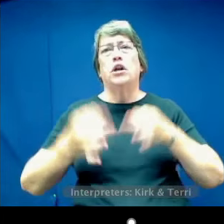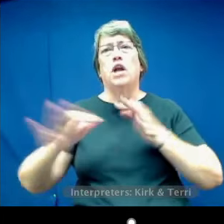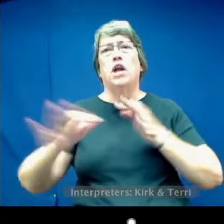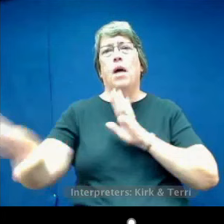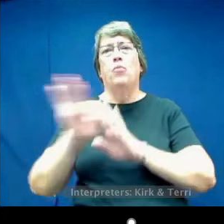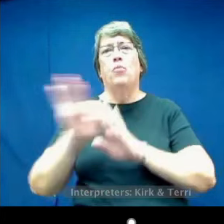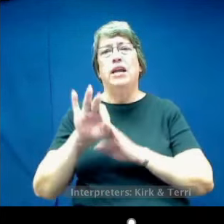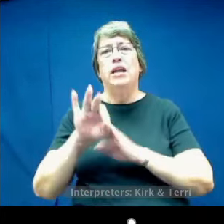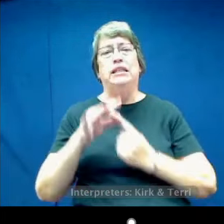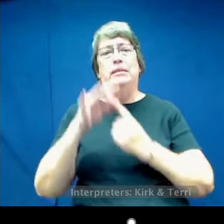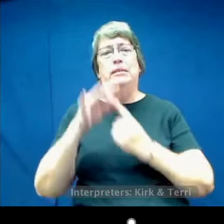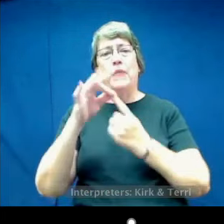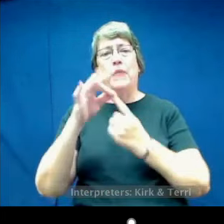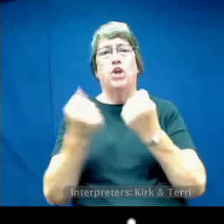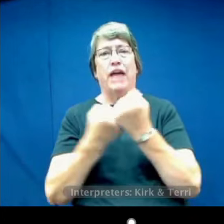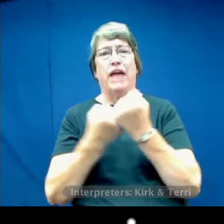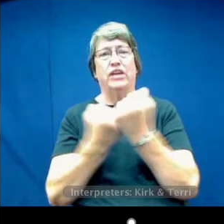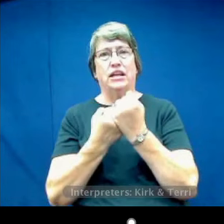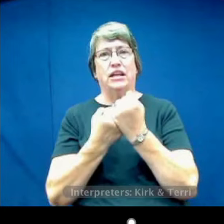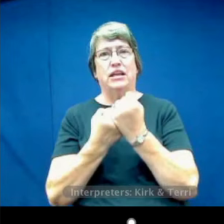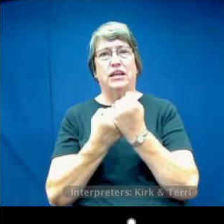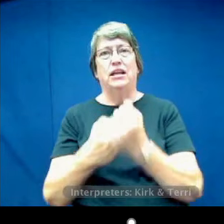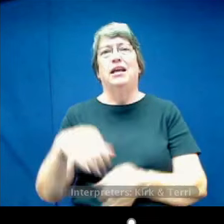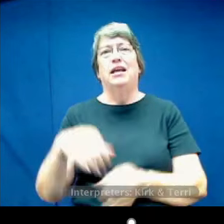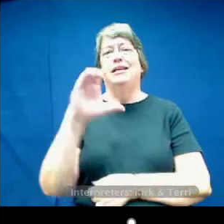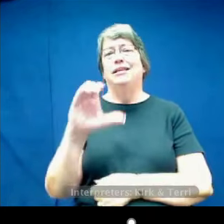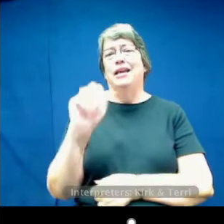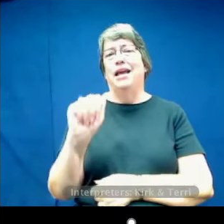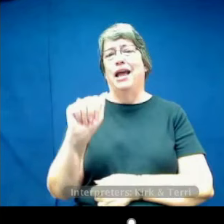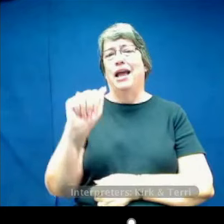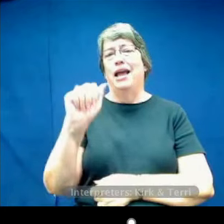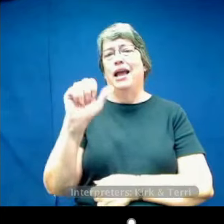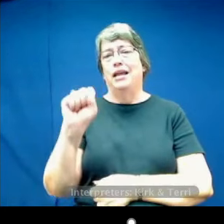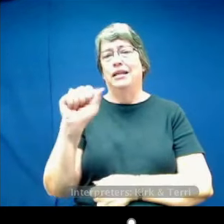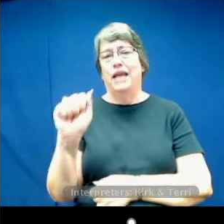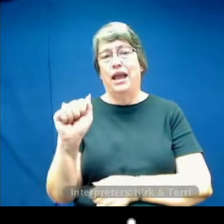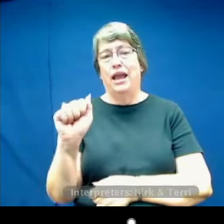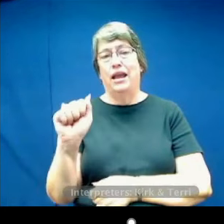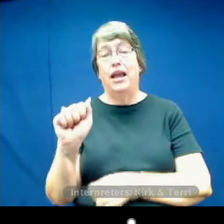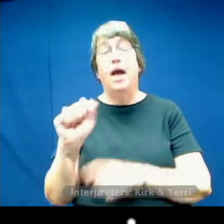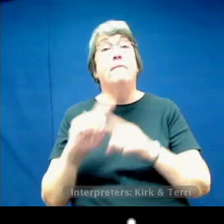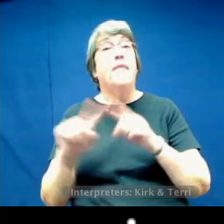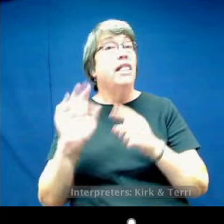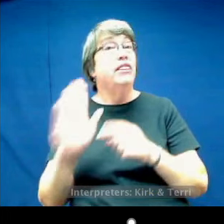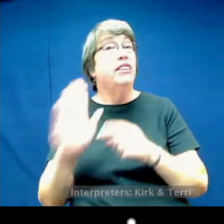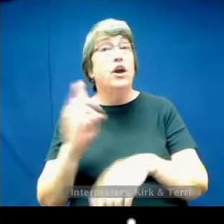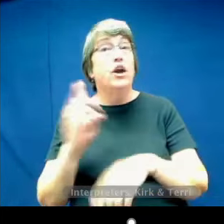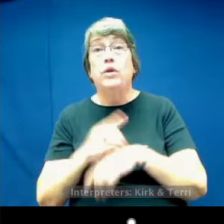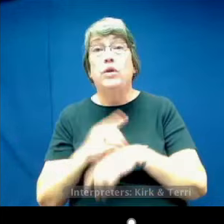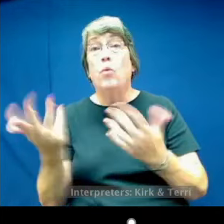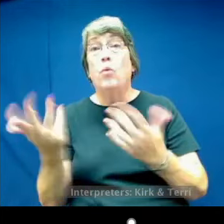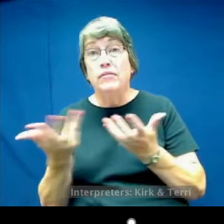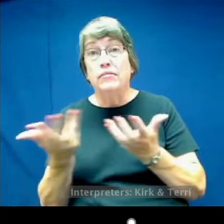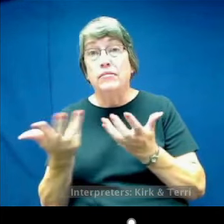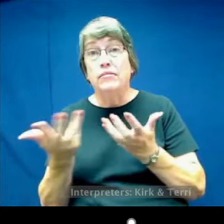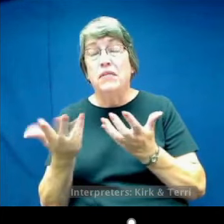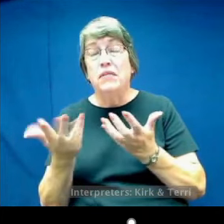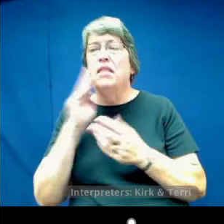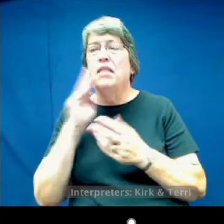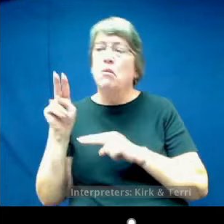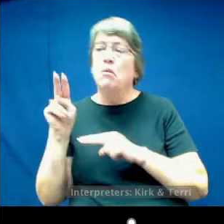state. But when in a contested custody case, it's their duty to advise the court, among other things, on what is in the